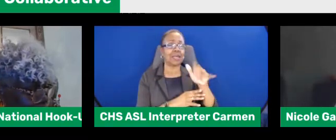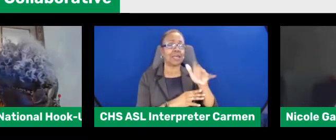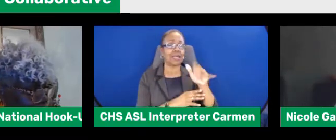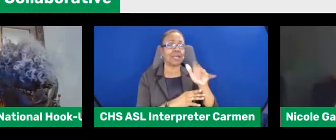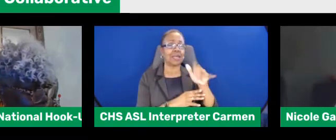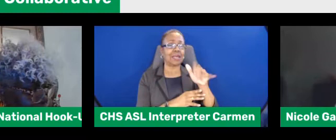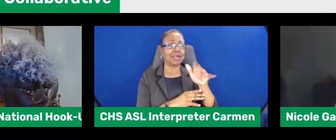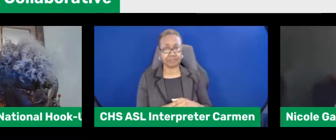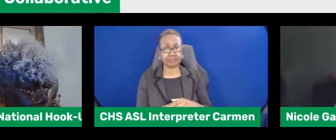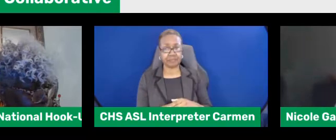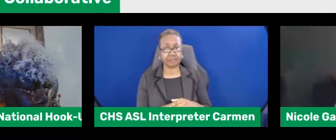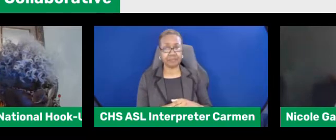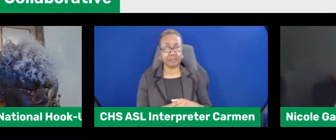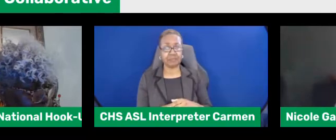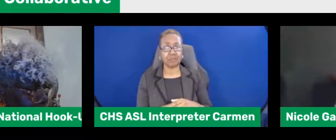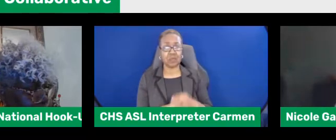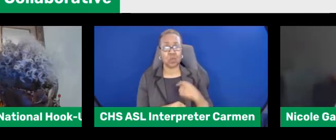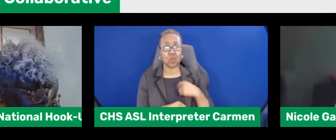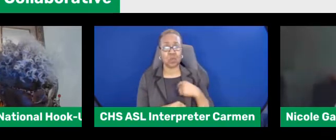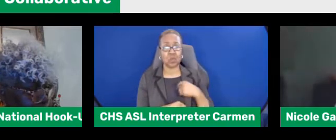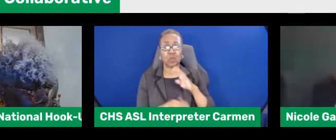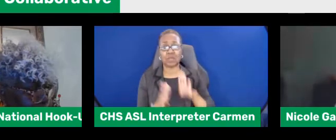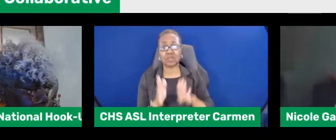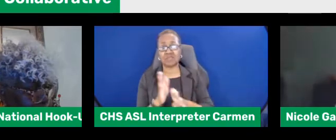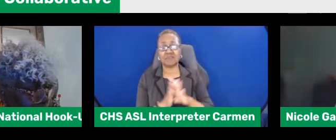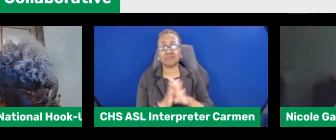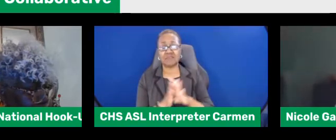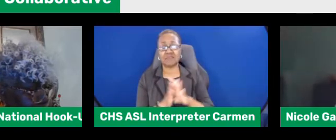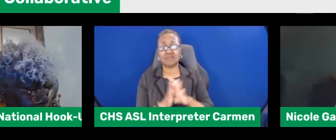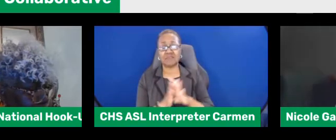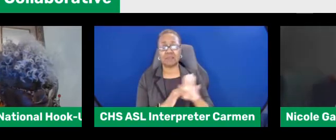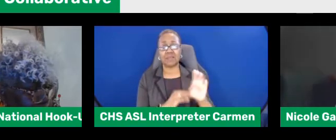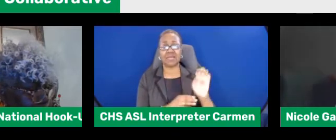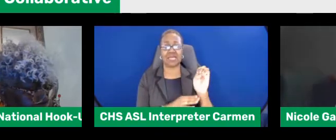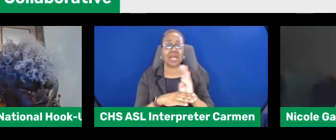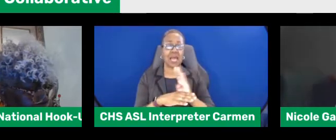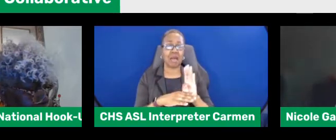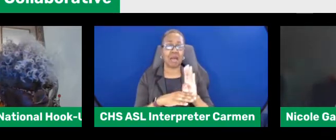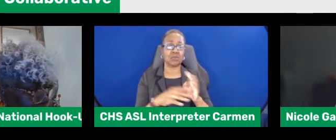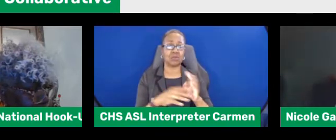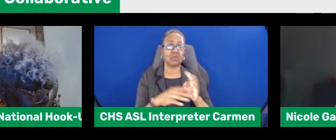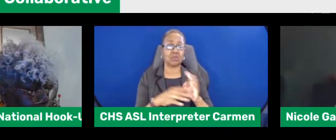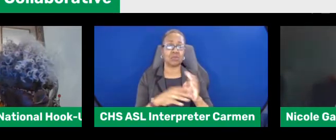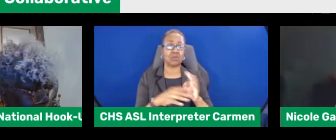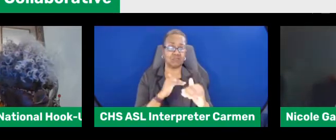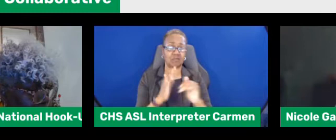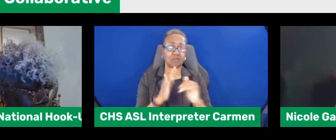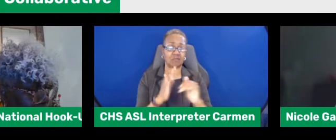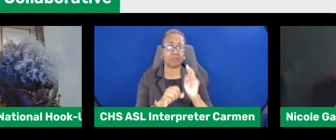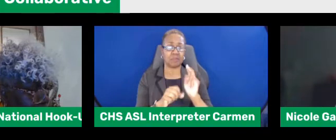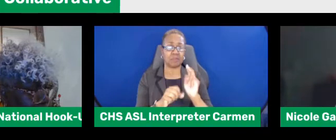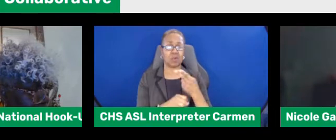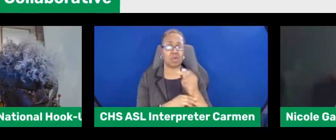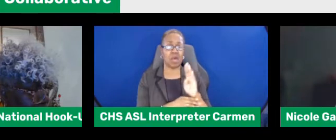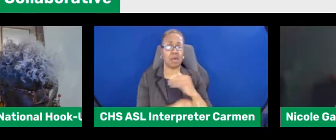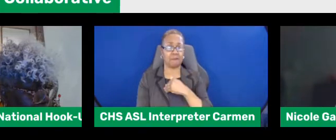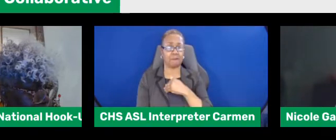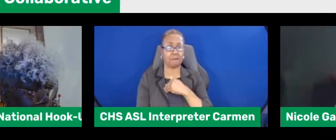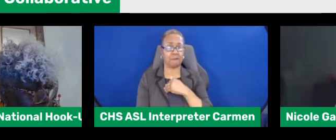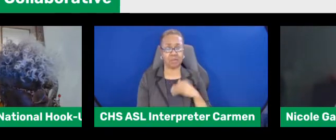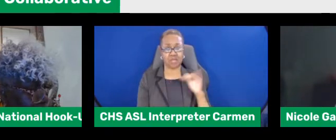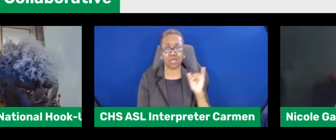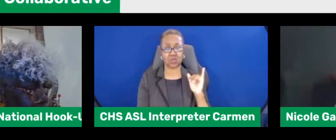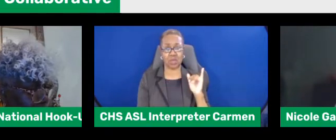will develop an e-commerce platform that will be used for our hub members as well as for